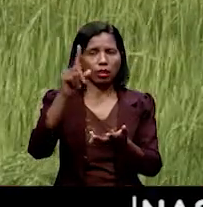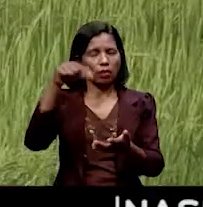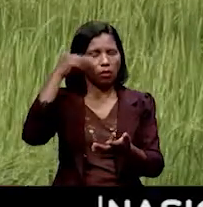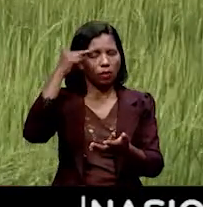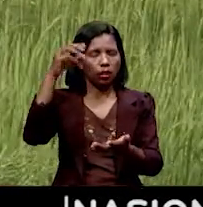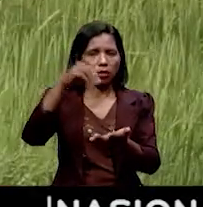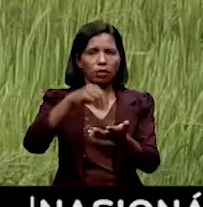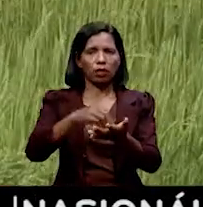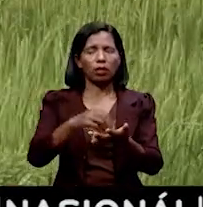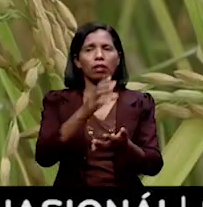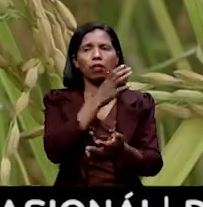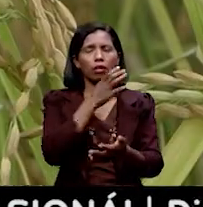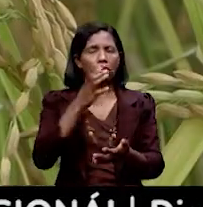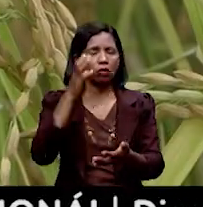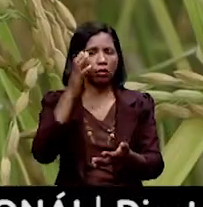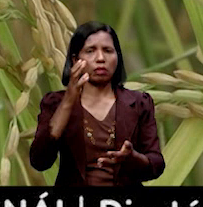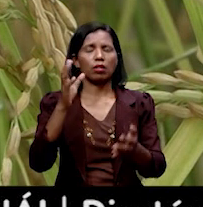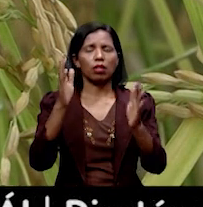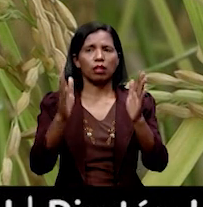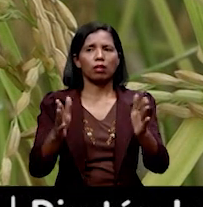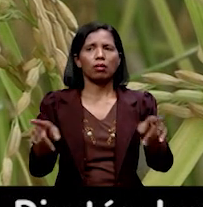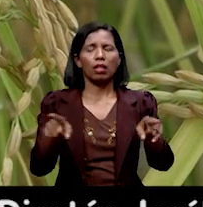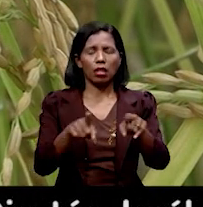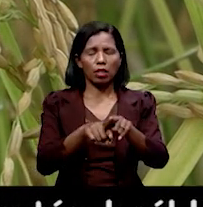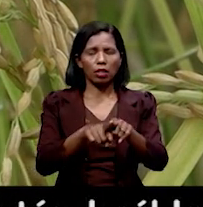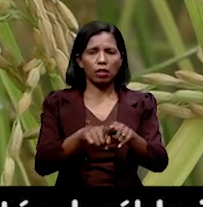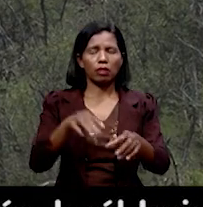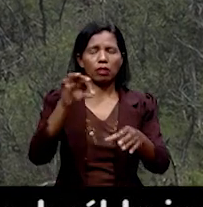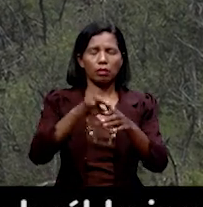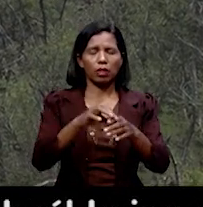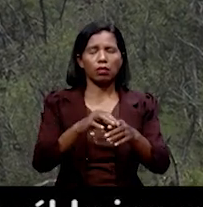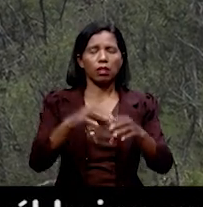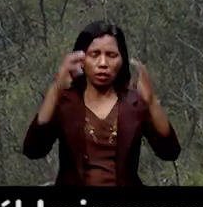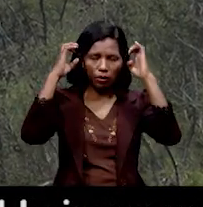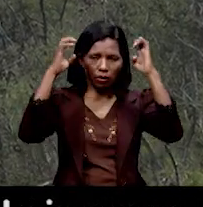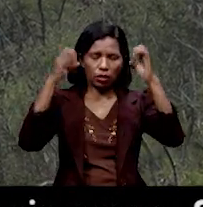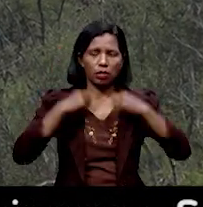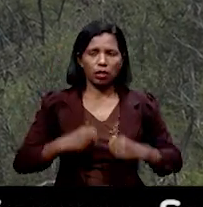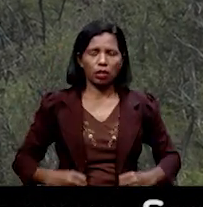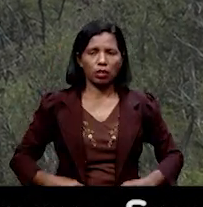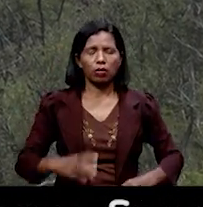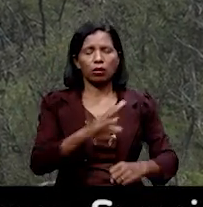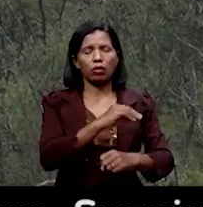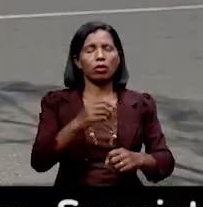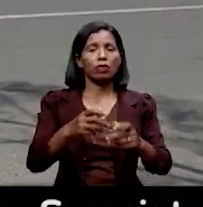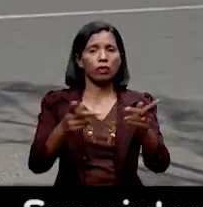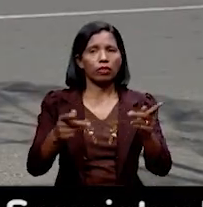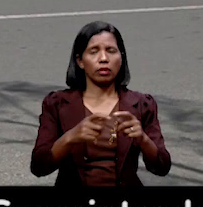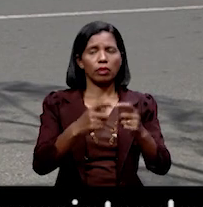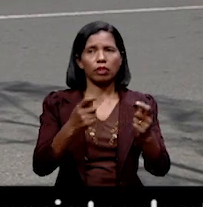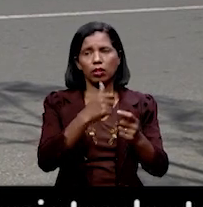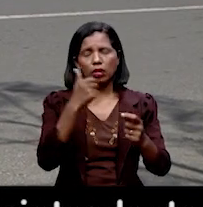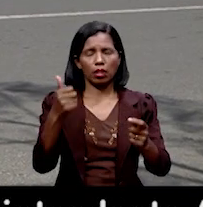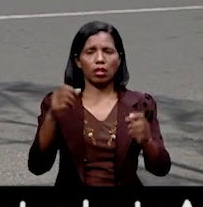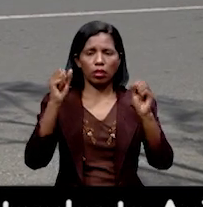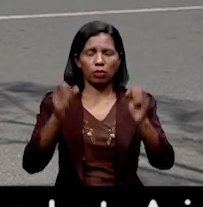investe makas ia setor produktivo hanesan agrikultura, turismo, edukasaun sau dino setor seluk nebe kontribui